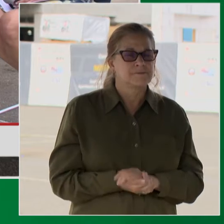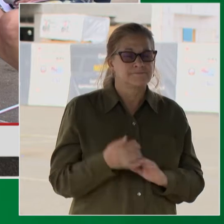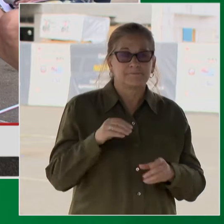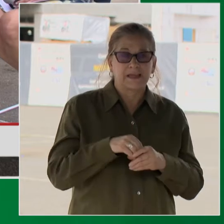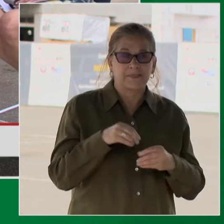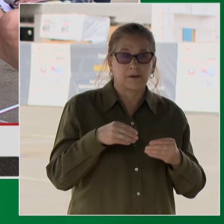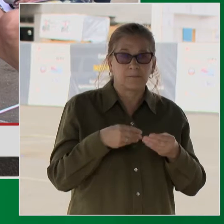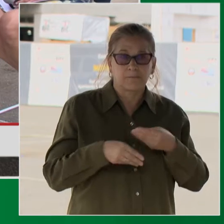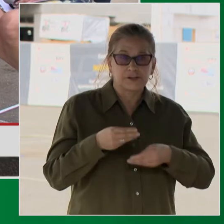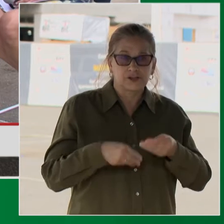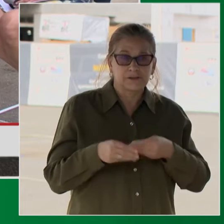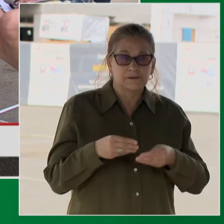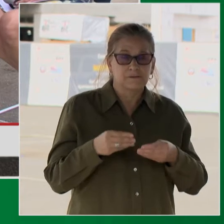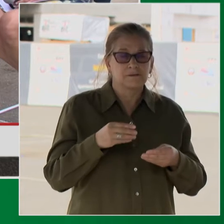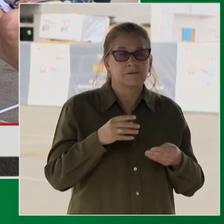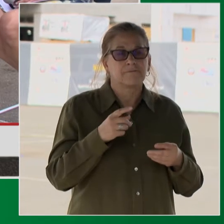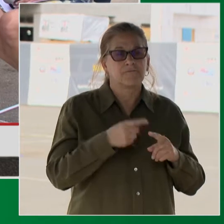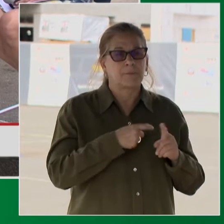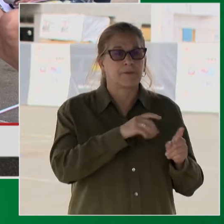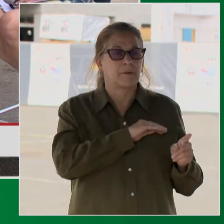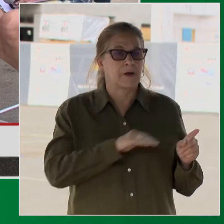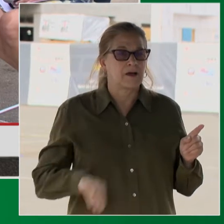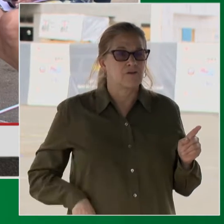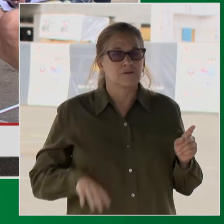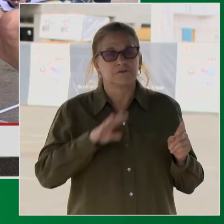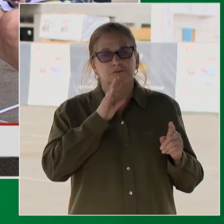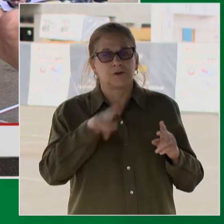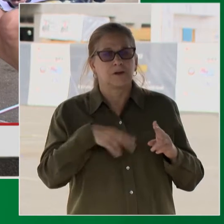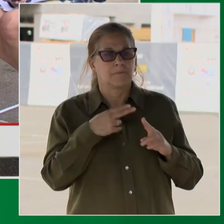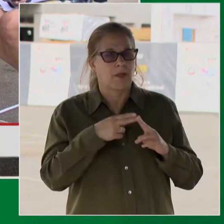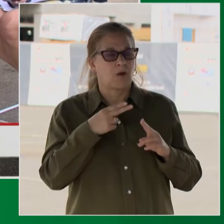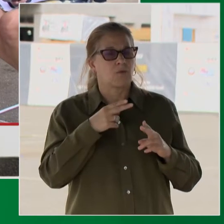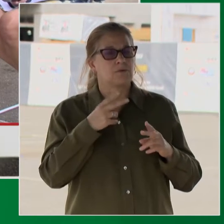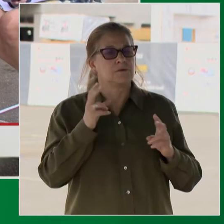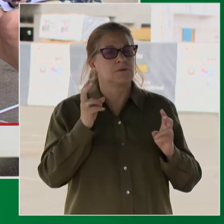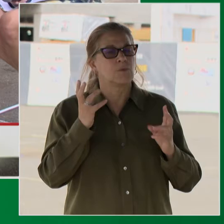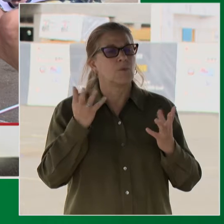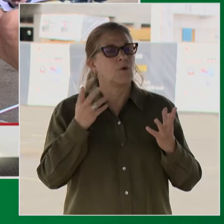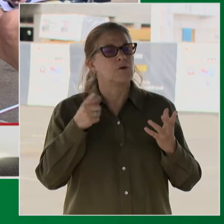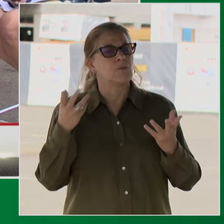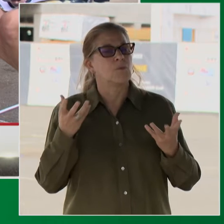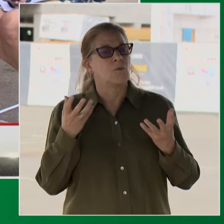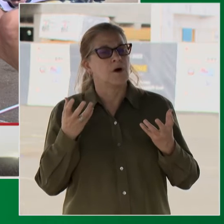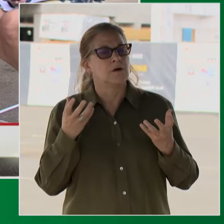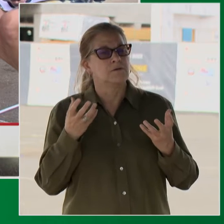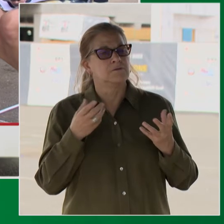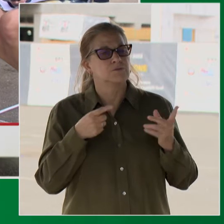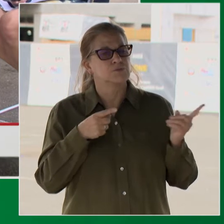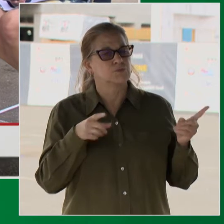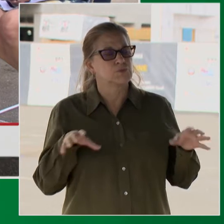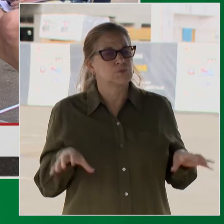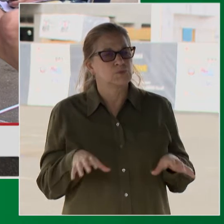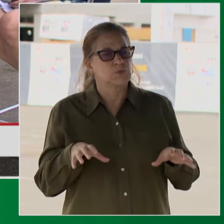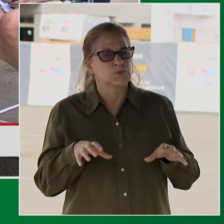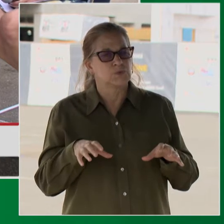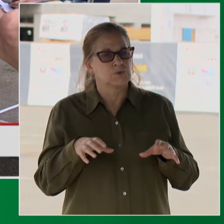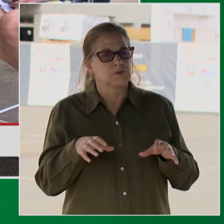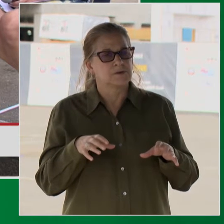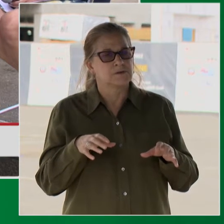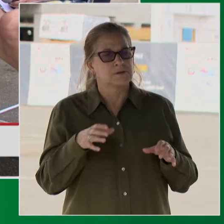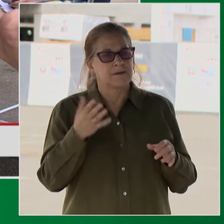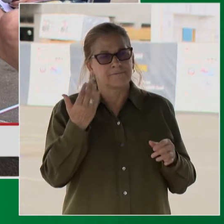laid out specific commitments for each site. So for Park Morton, 14.8 million, for Barry Farm, 22